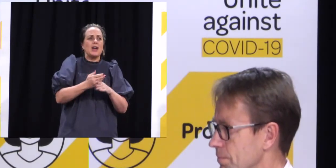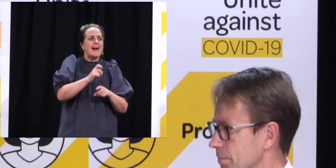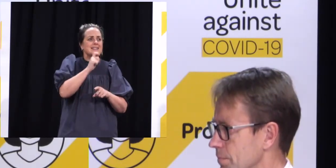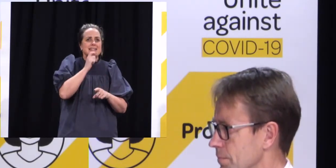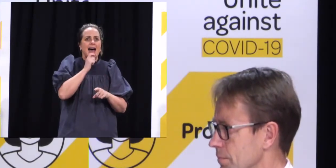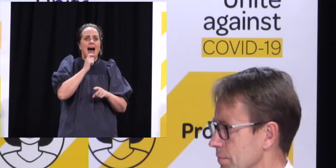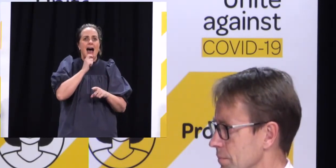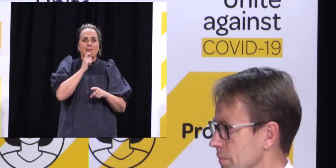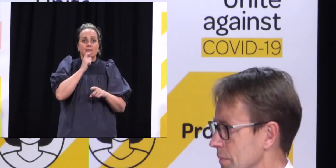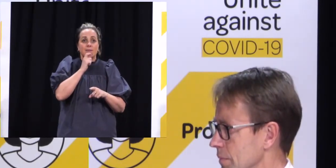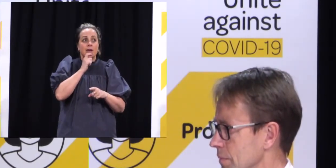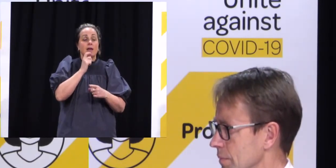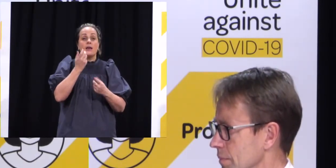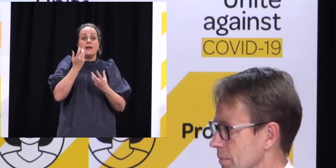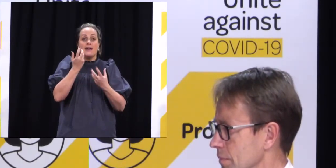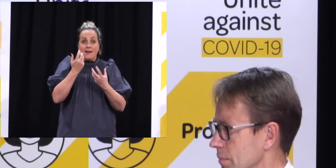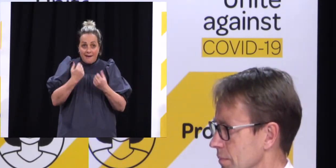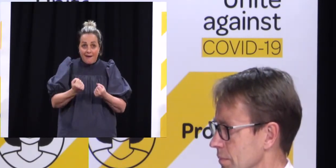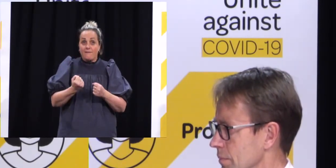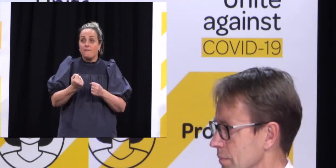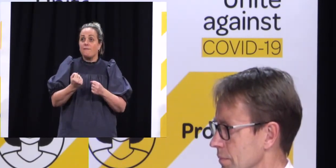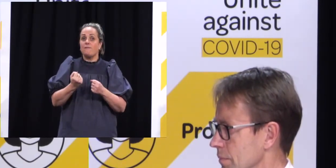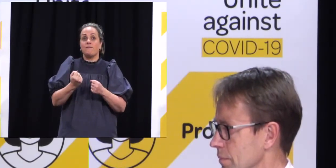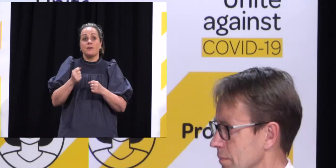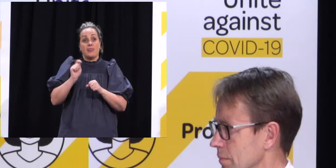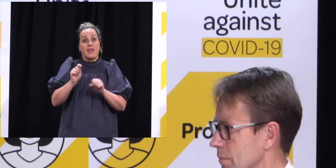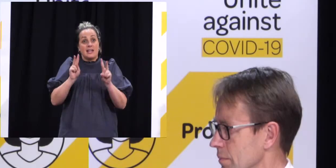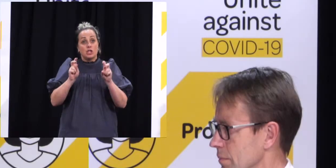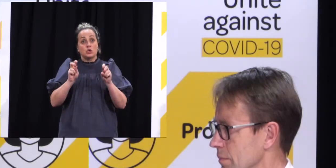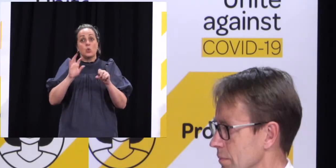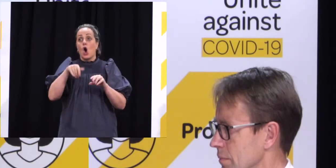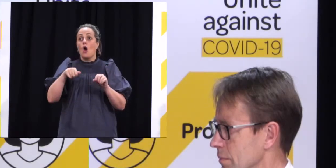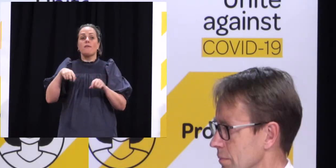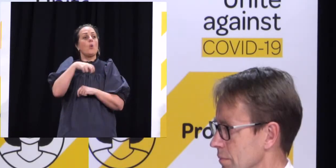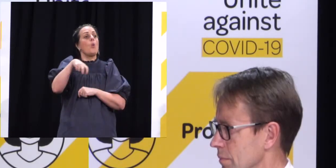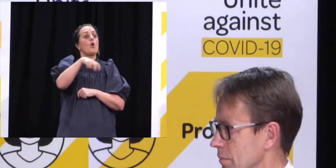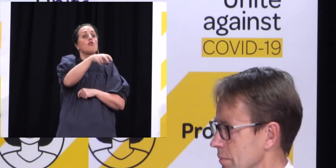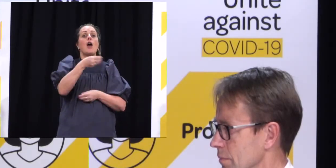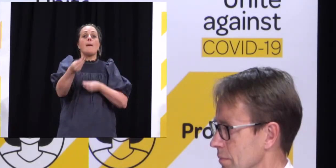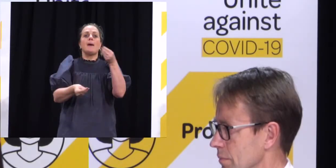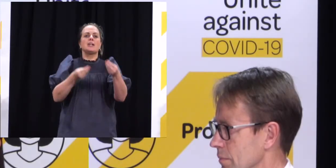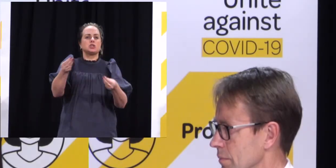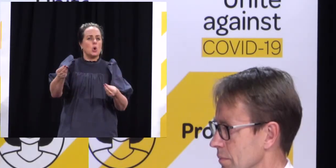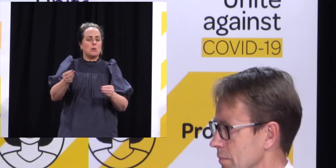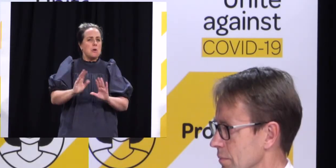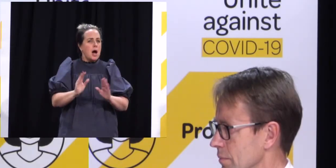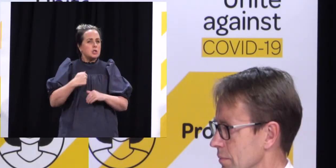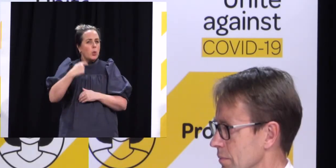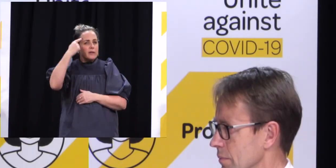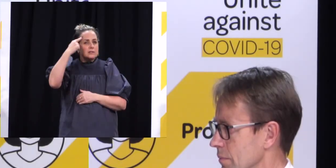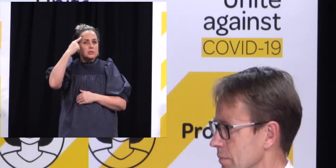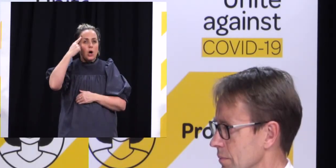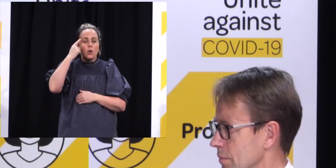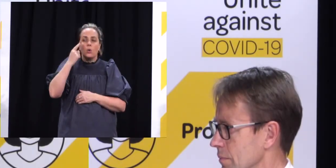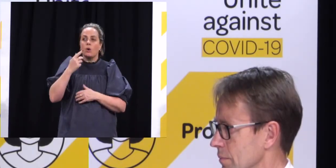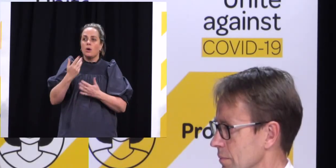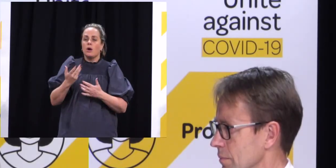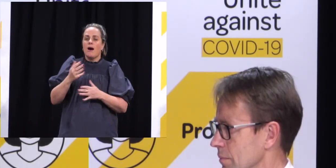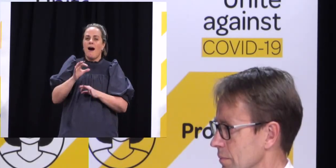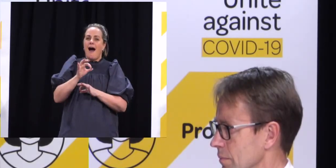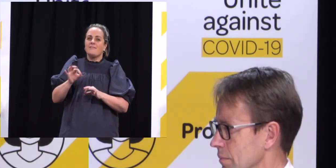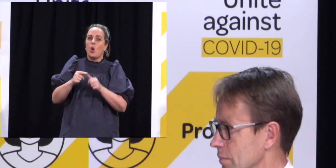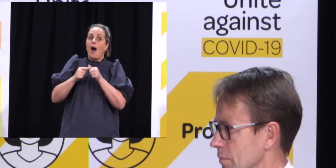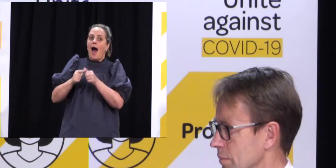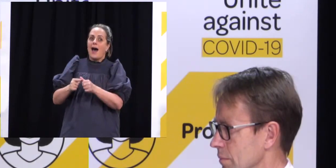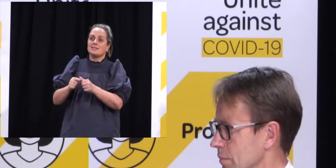caught up as being an issue with them passing on during level 4. So whilst I haven't asked you a specific